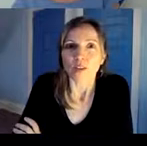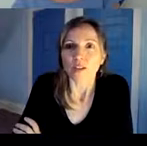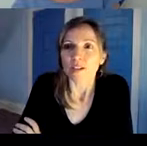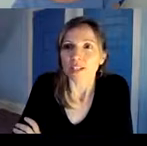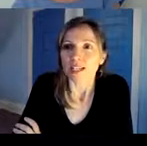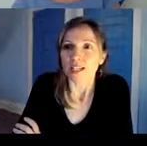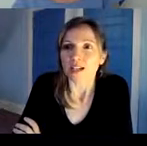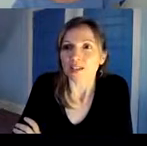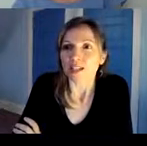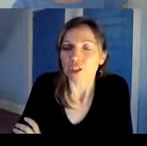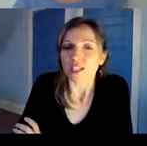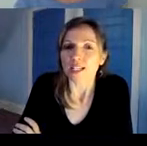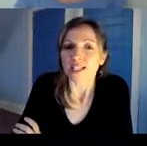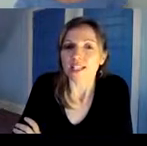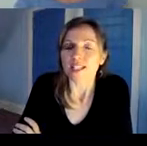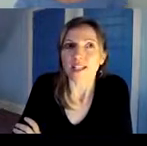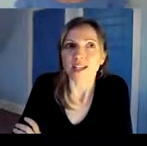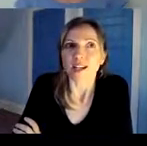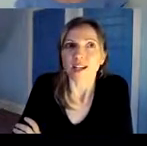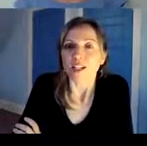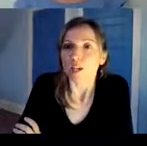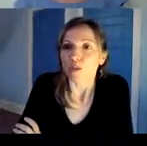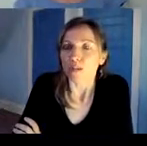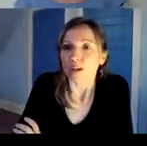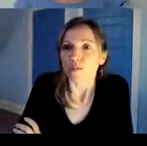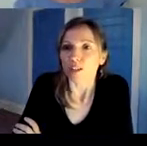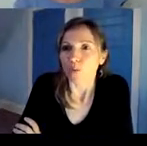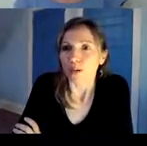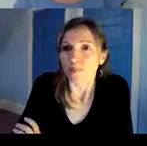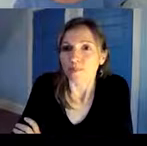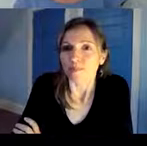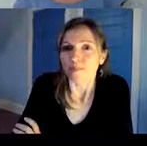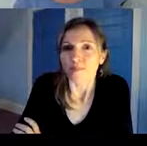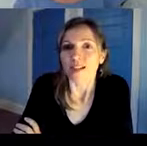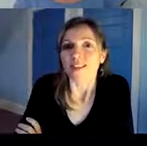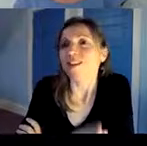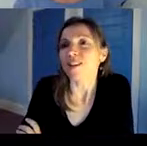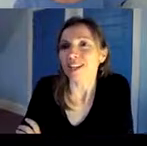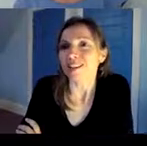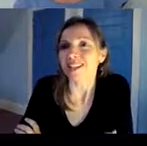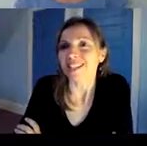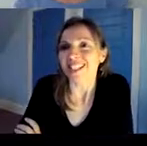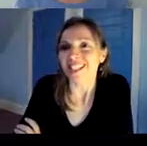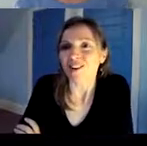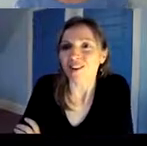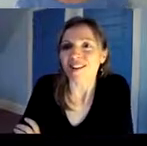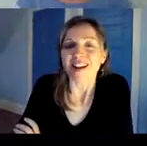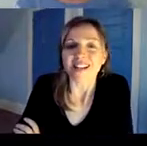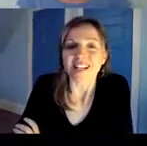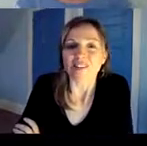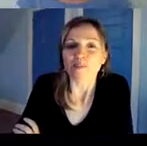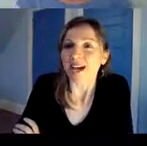spent 3 years studying Carolina chickadee nests in suburbs of Delaware. This is not a Carolina chickadee. This is